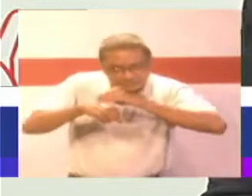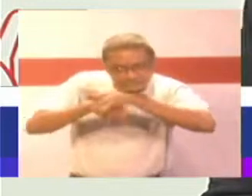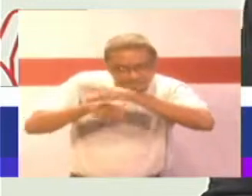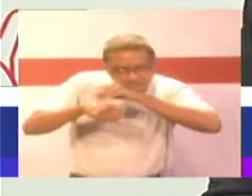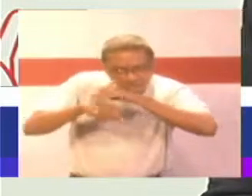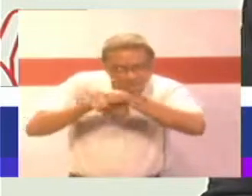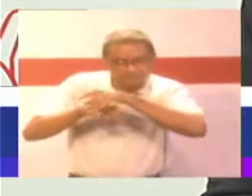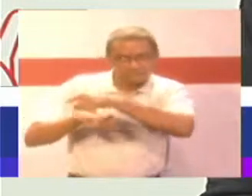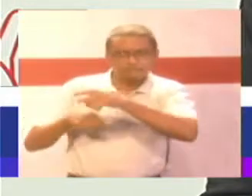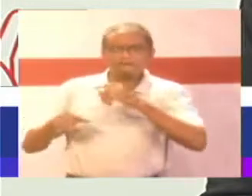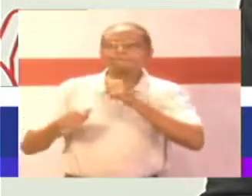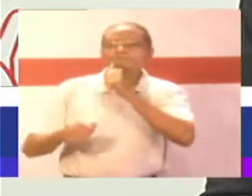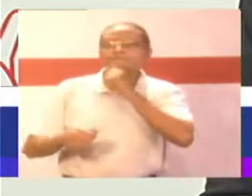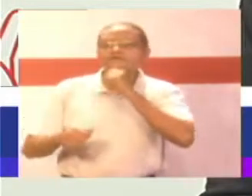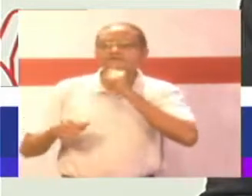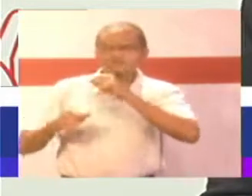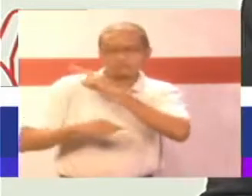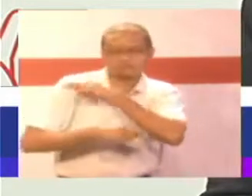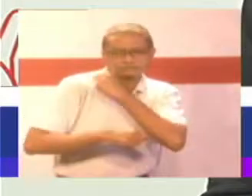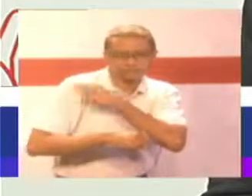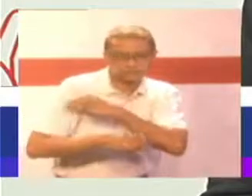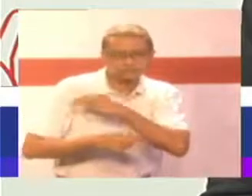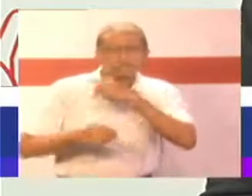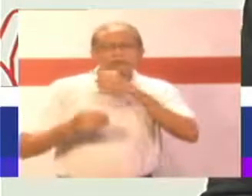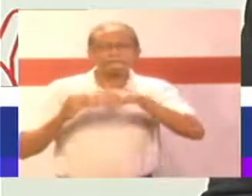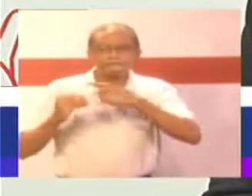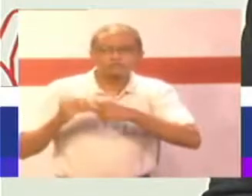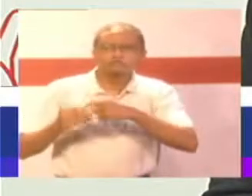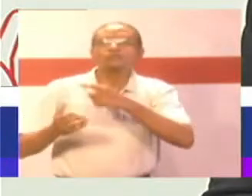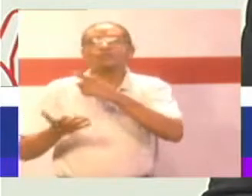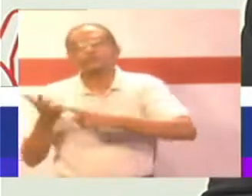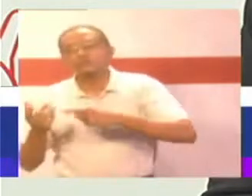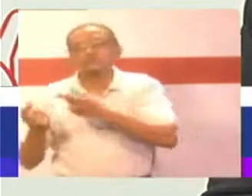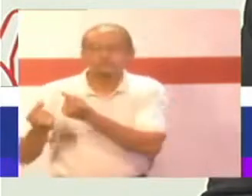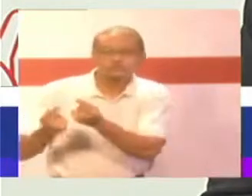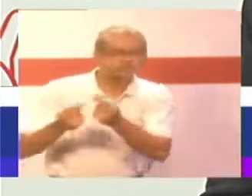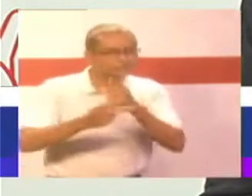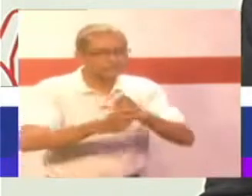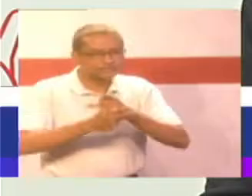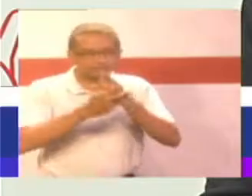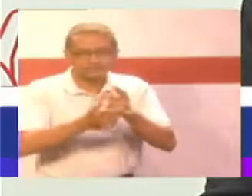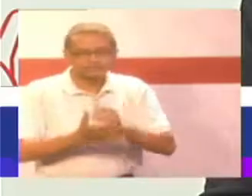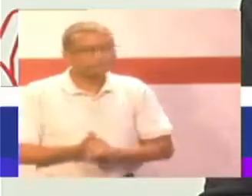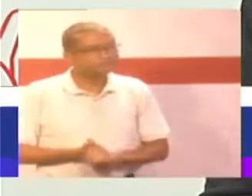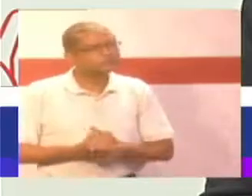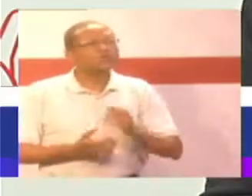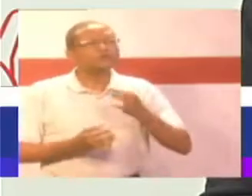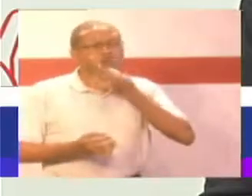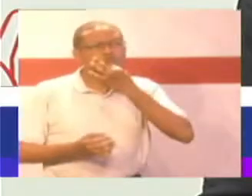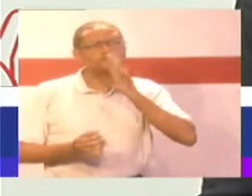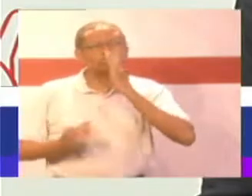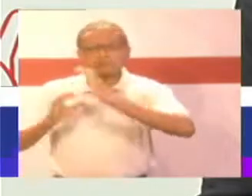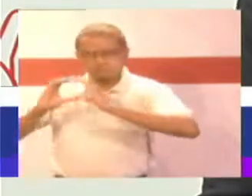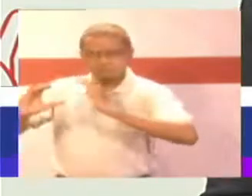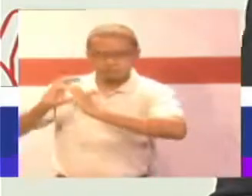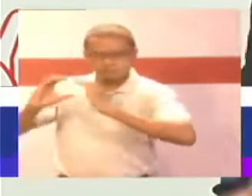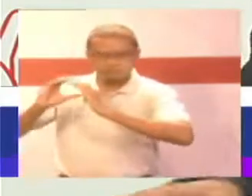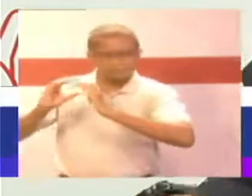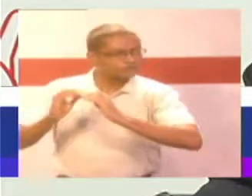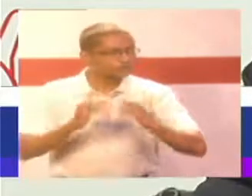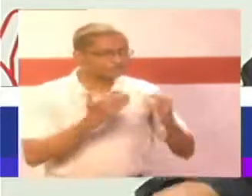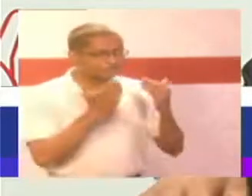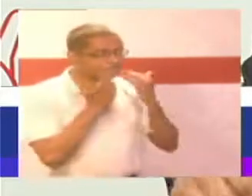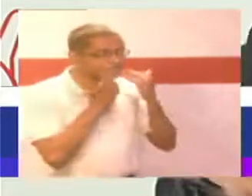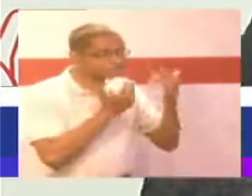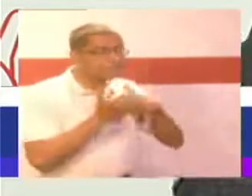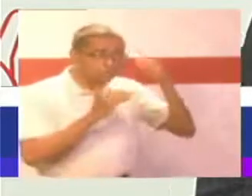infection prevention and control practices. So there is some collaboration in that event. So thank you very much, Rashad, and I hope